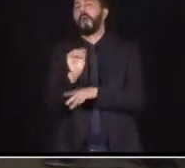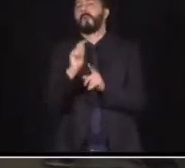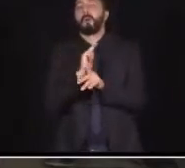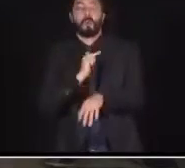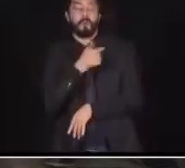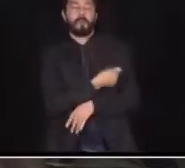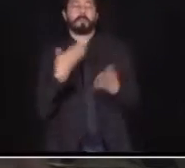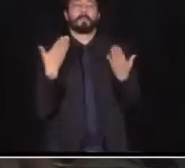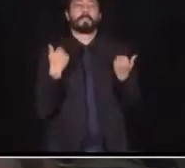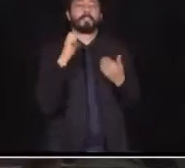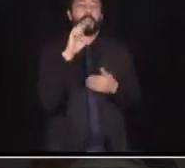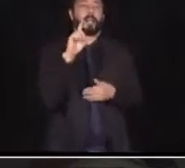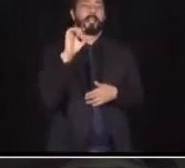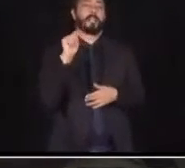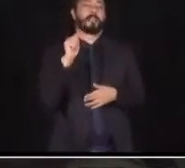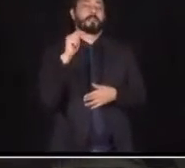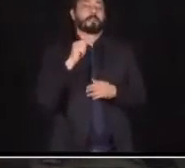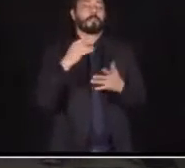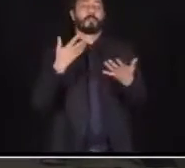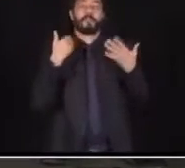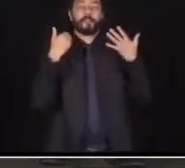of Health. Thank you.